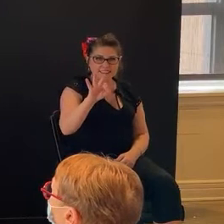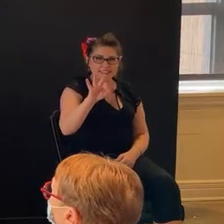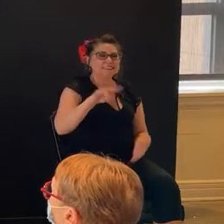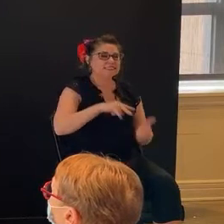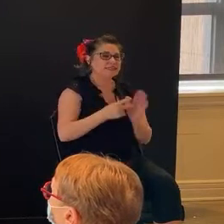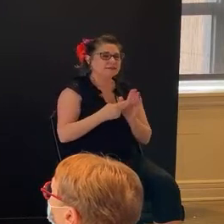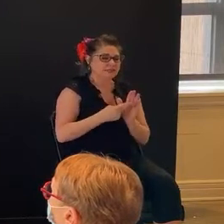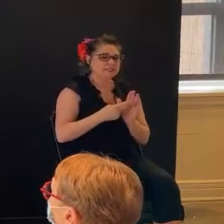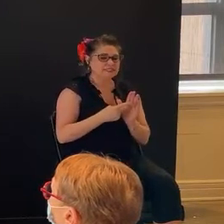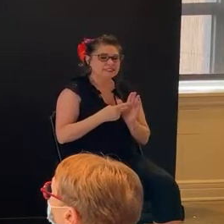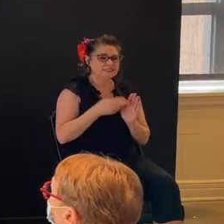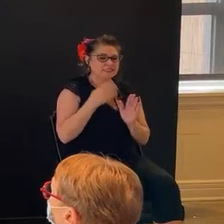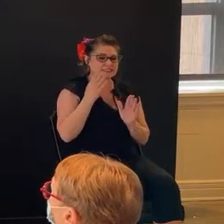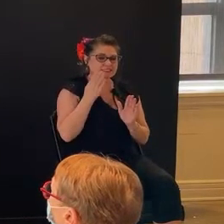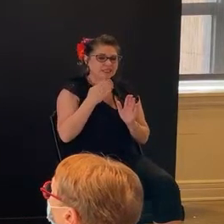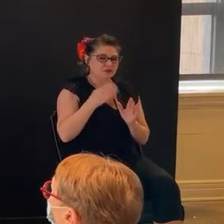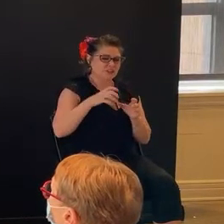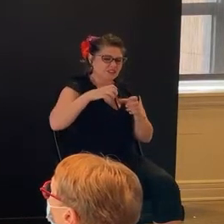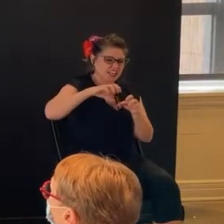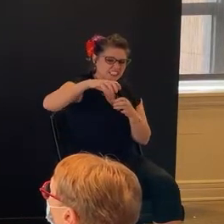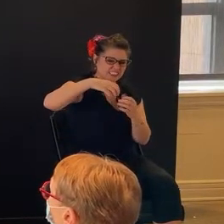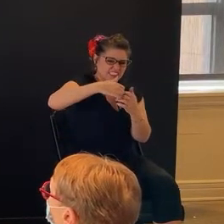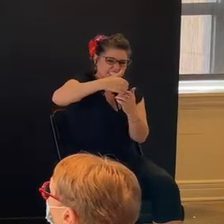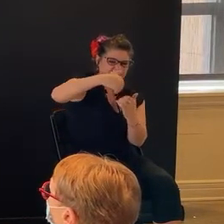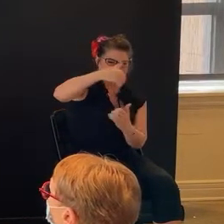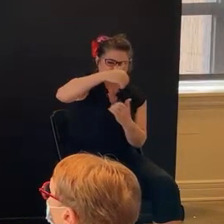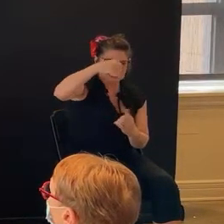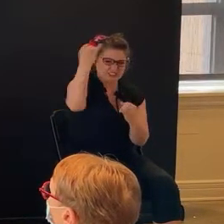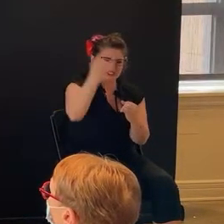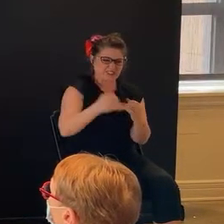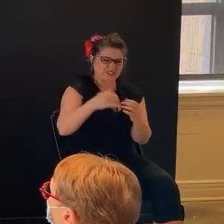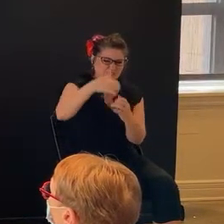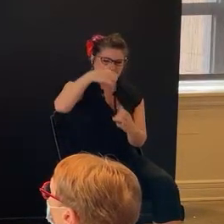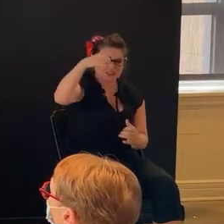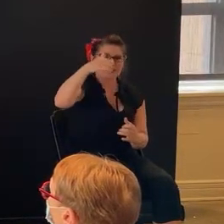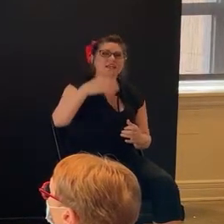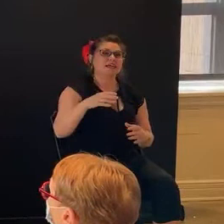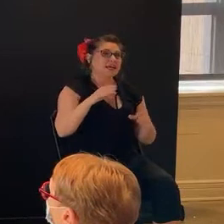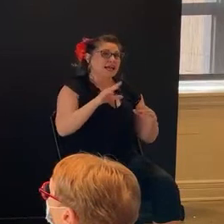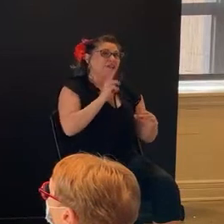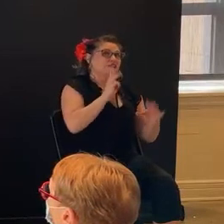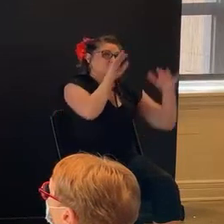the entire length of the fault, then the tsunami it created should have